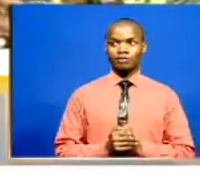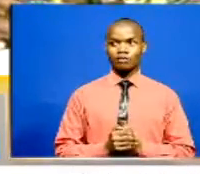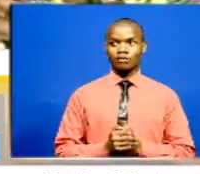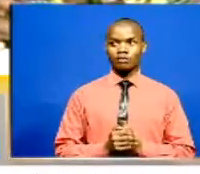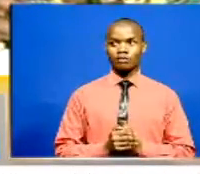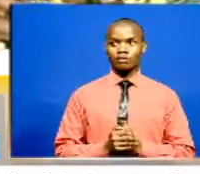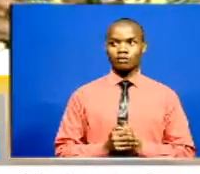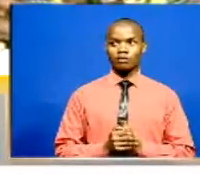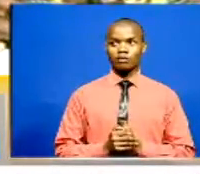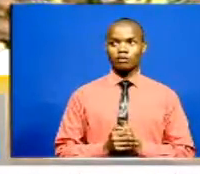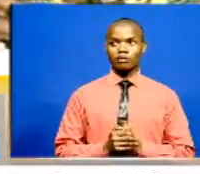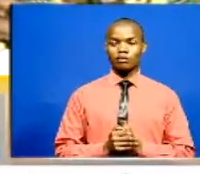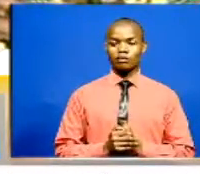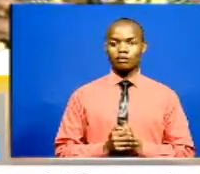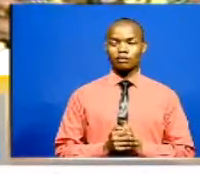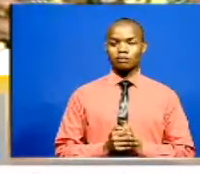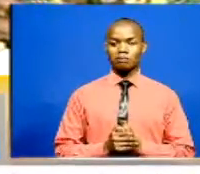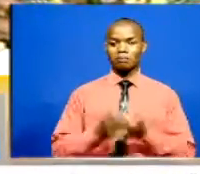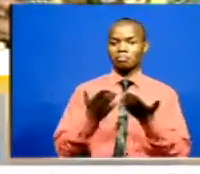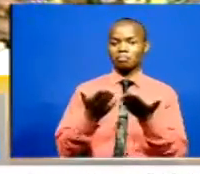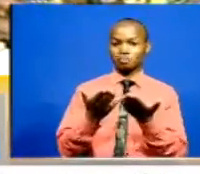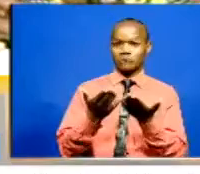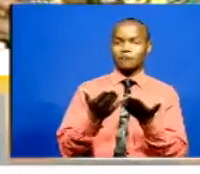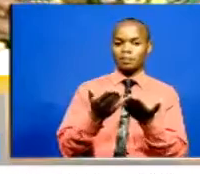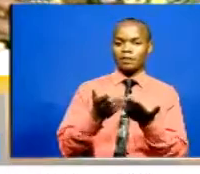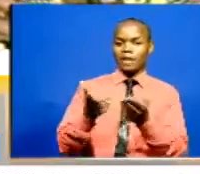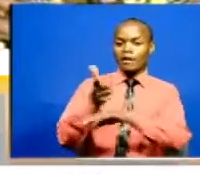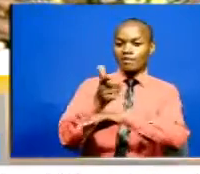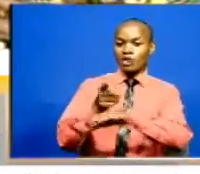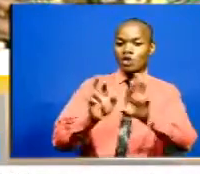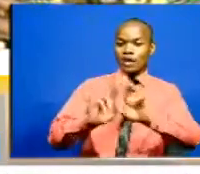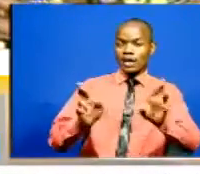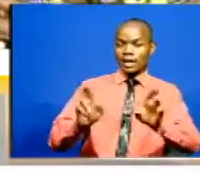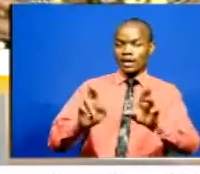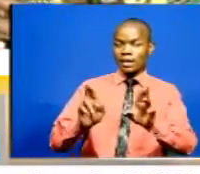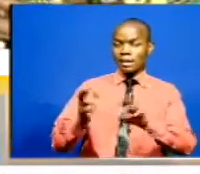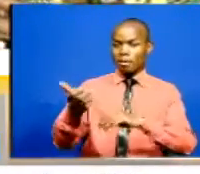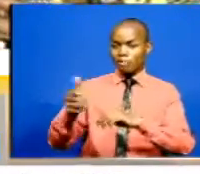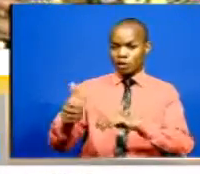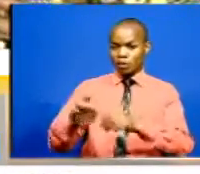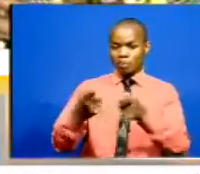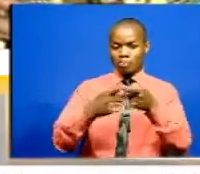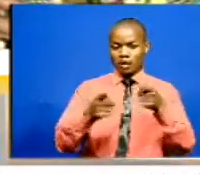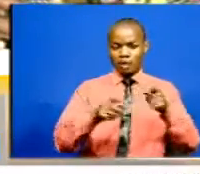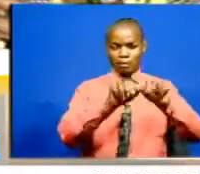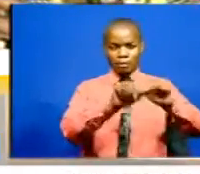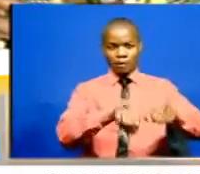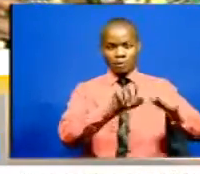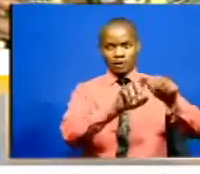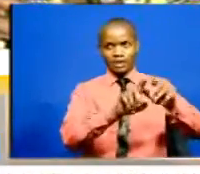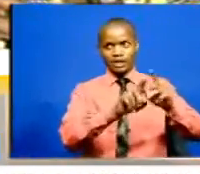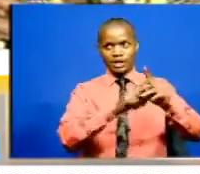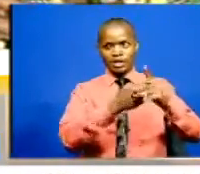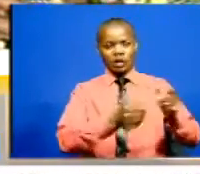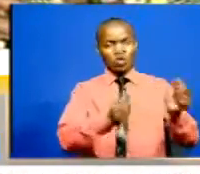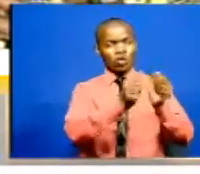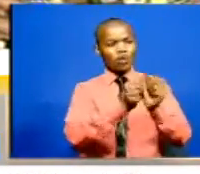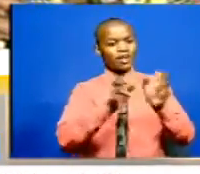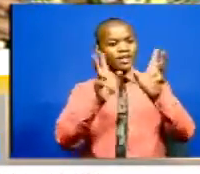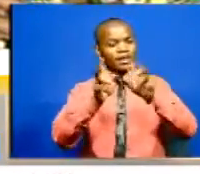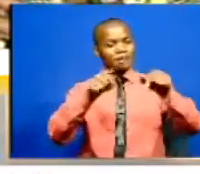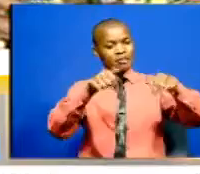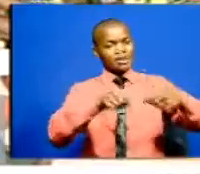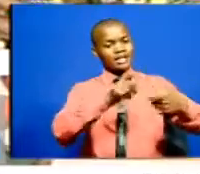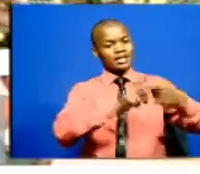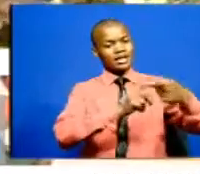Okay, I'm informed it's not yet ready, but perhaps you can start us off with the theme of this